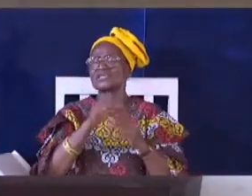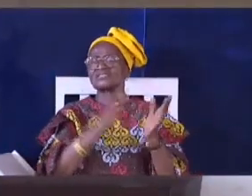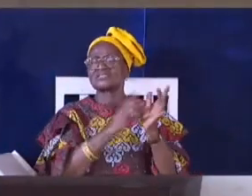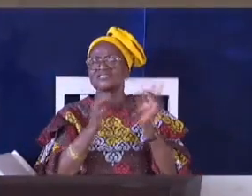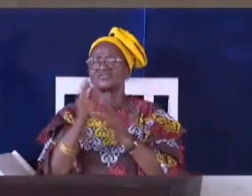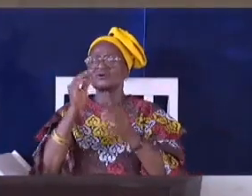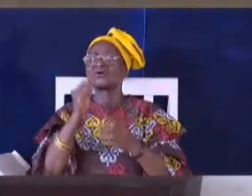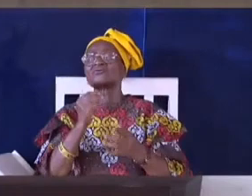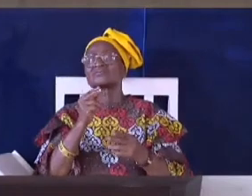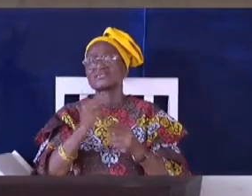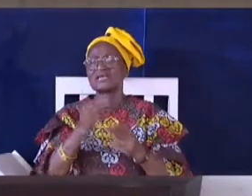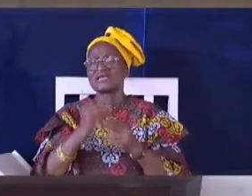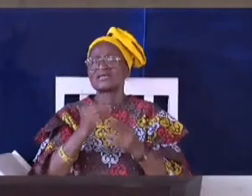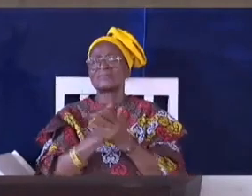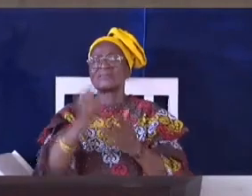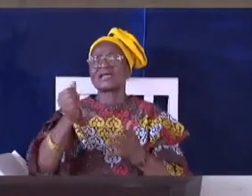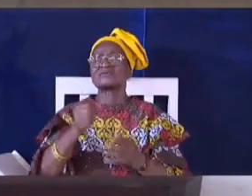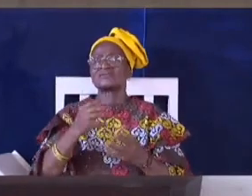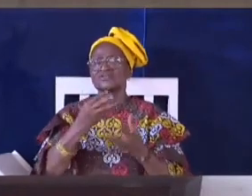Solve their problems tonight.